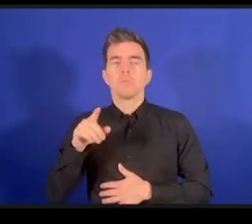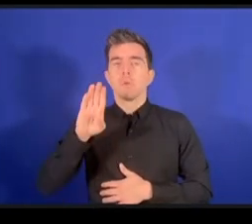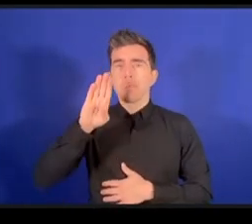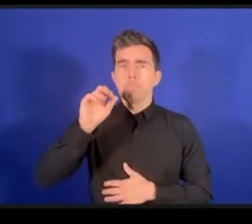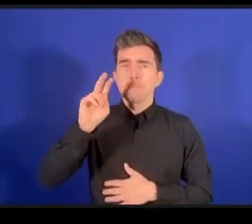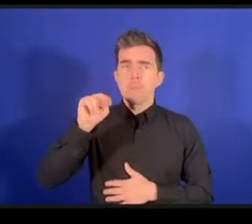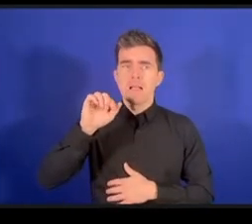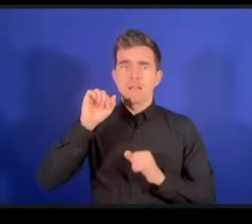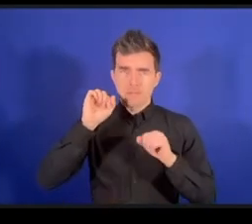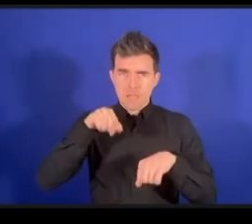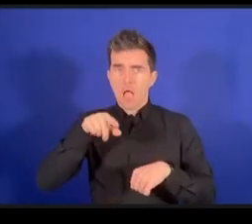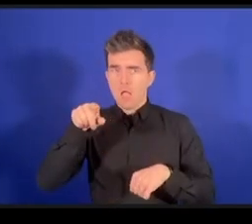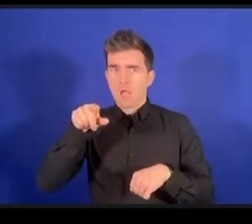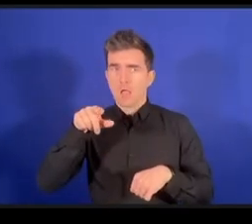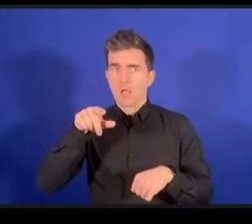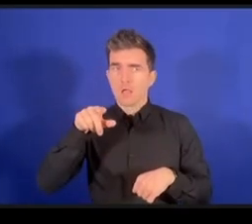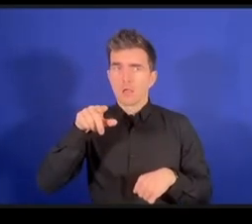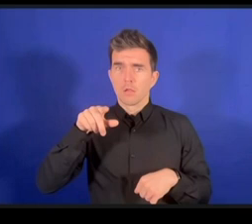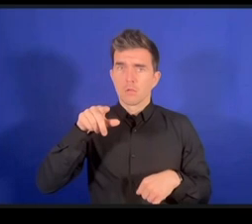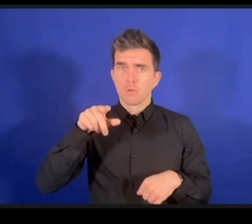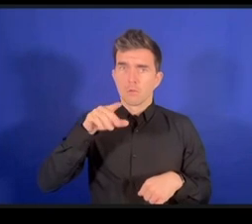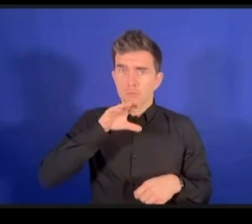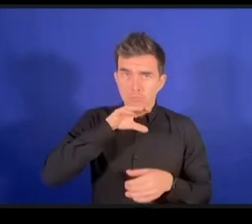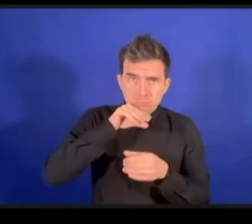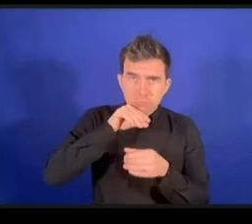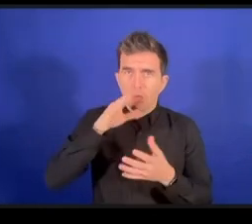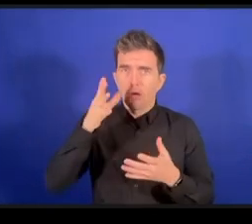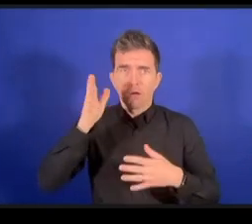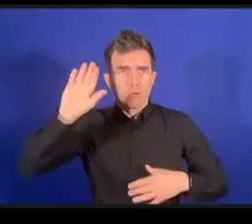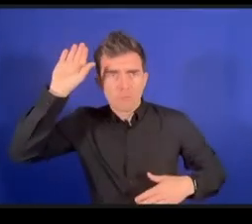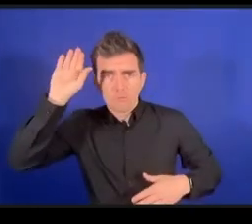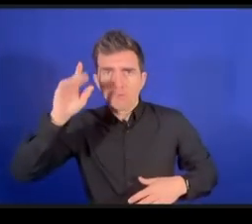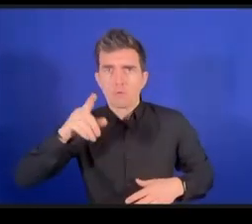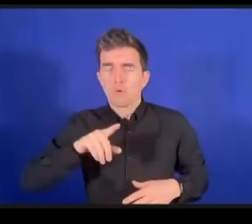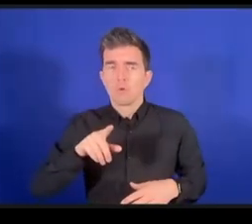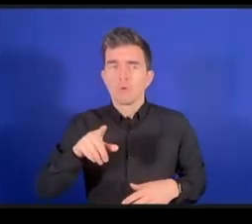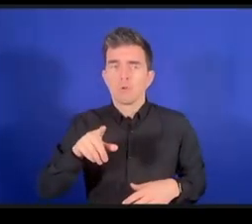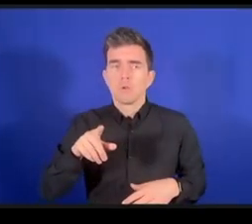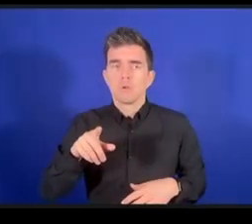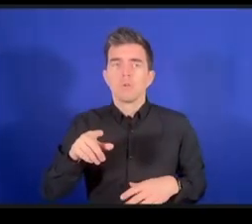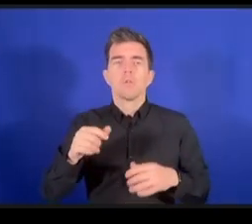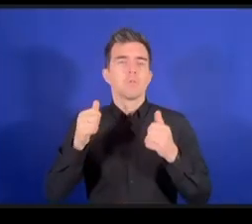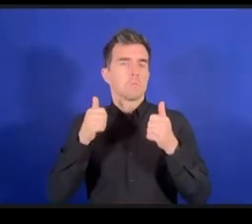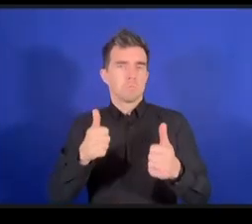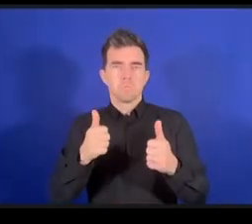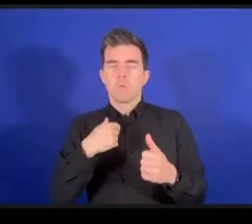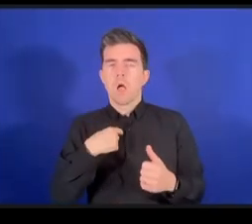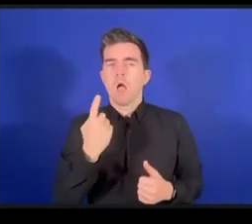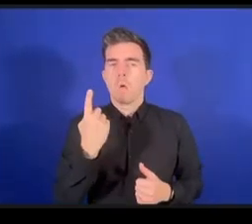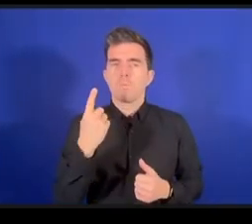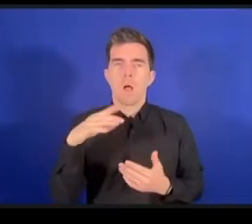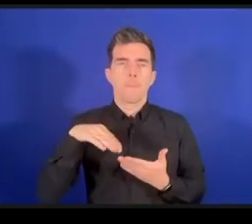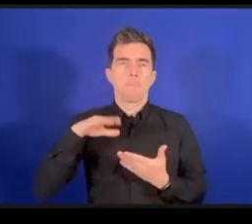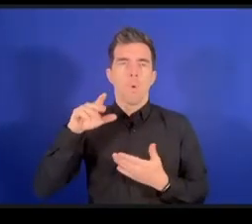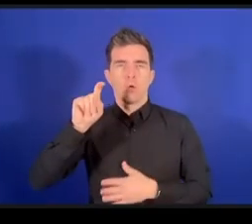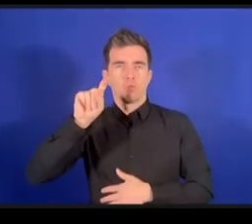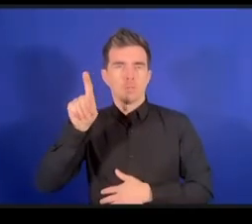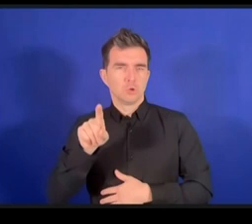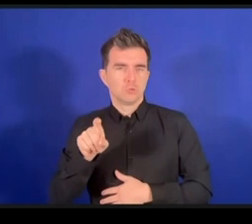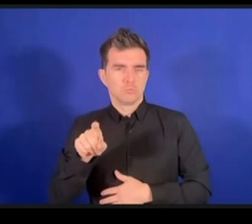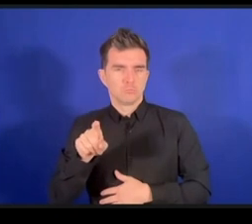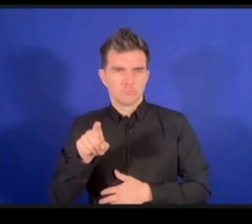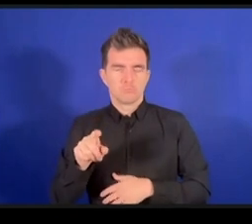Okay, so we have one more question from Ms. Monica Emmert. How well have the results of the